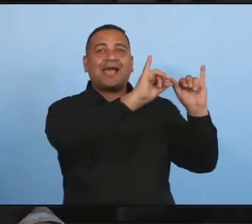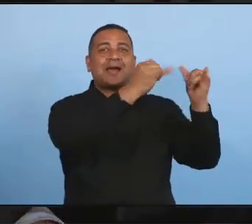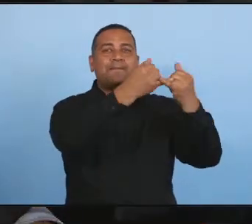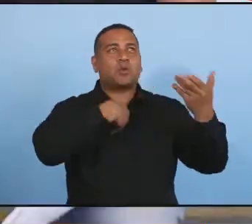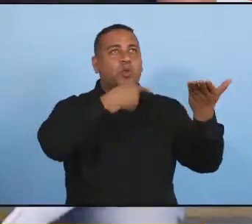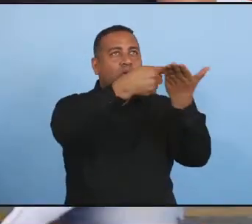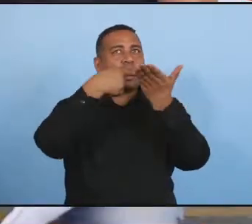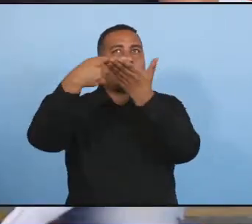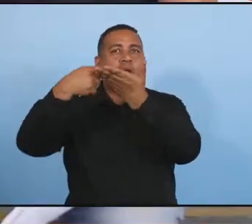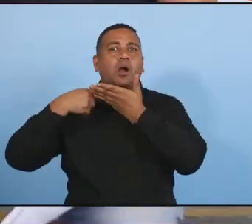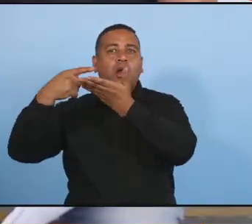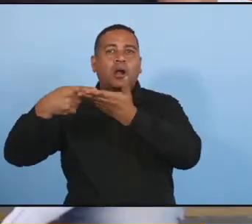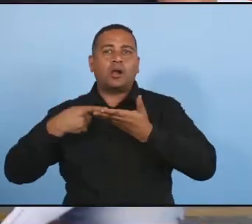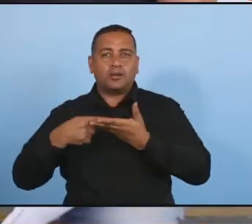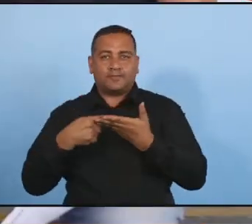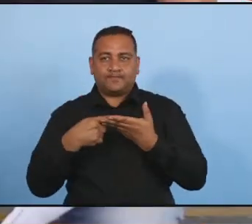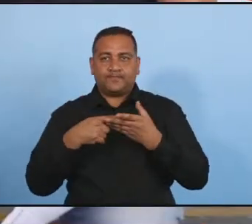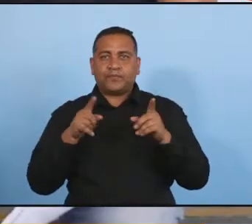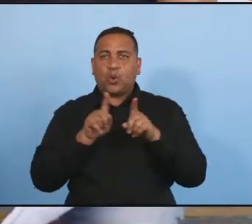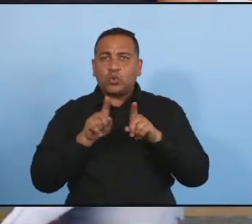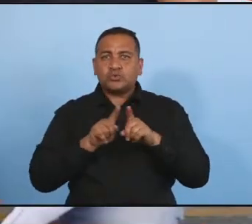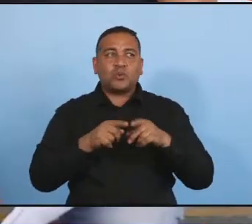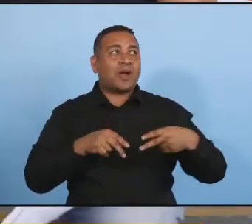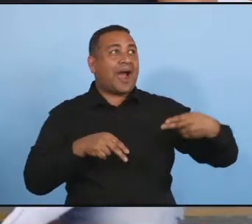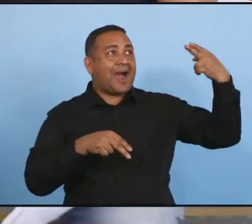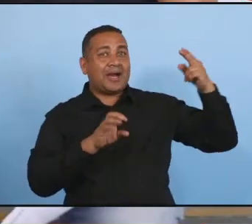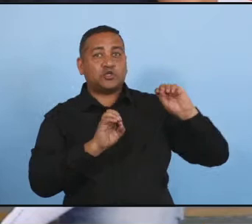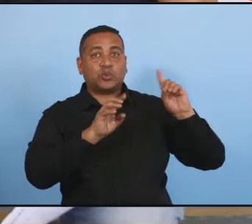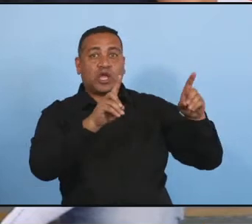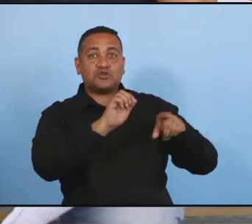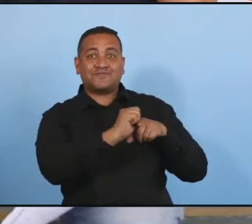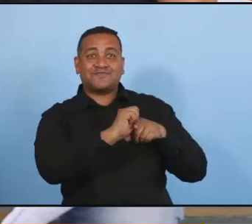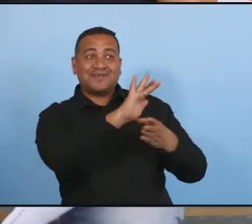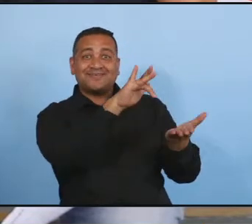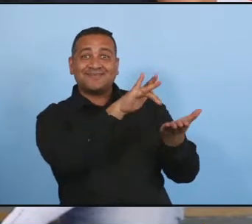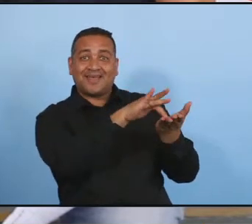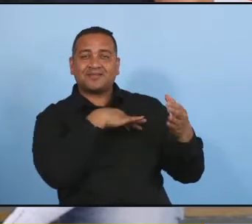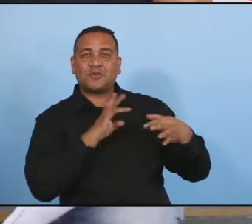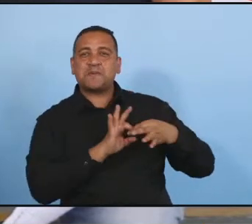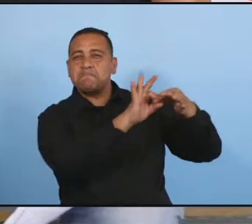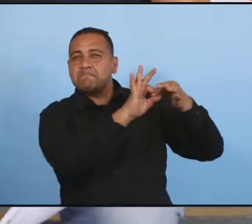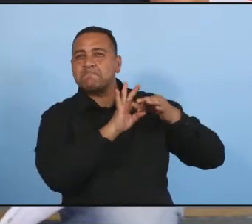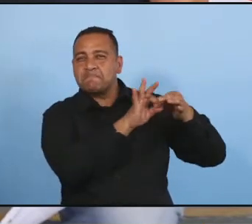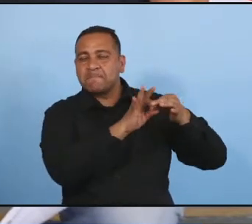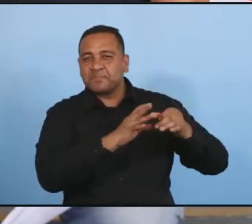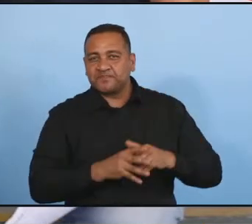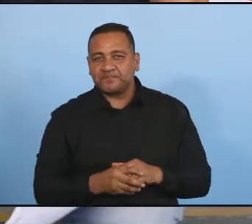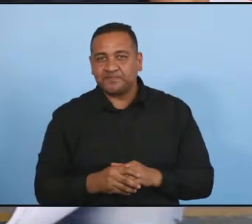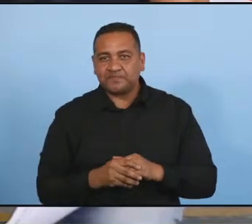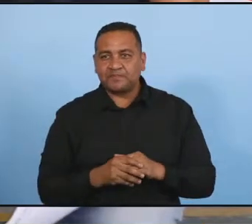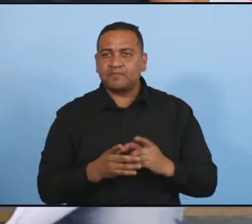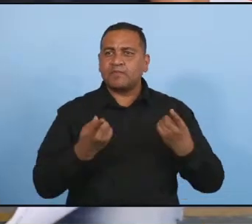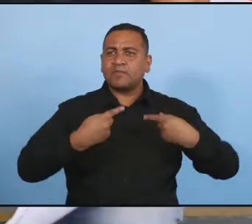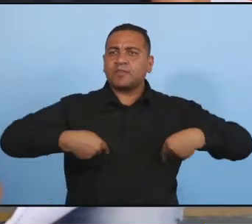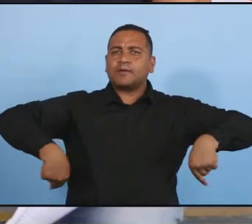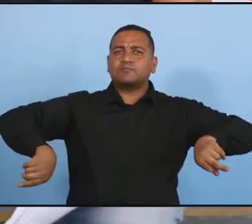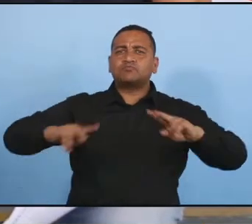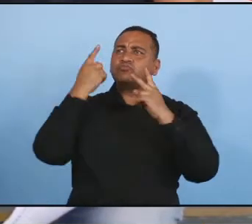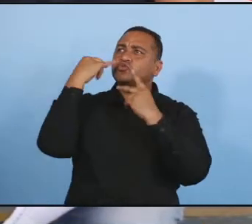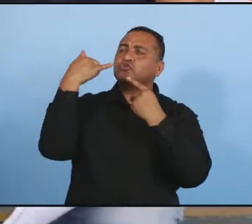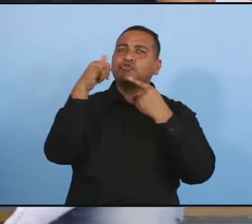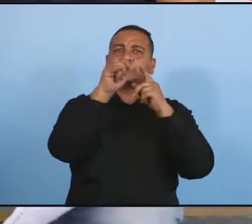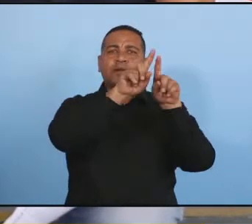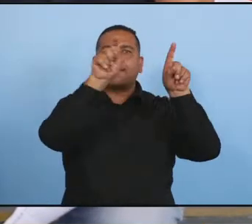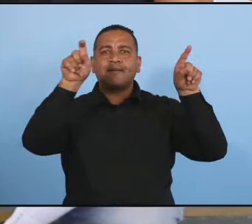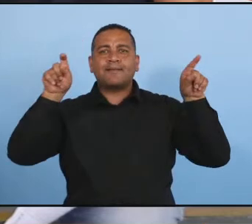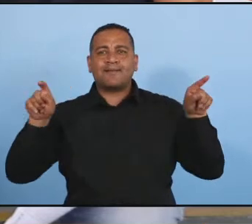the Department of Higher Education came around to Wingfield campus and really went around to all colleges and campuses in South